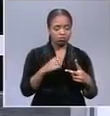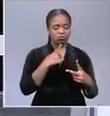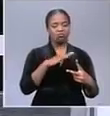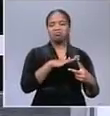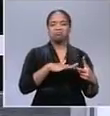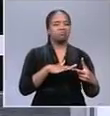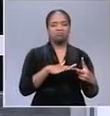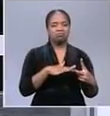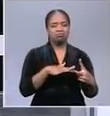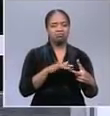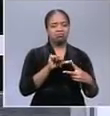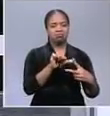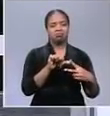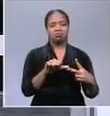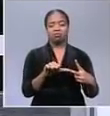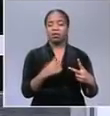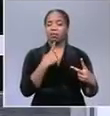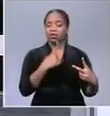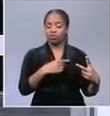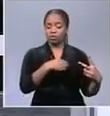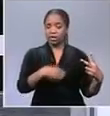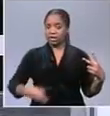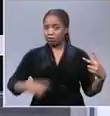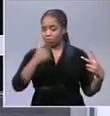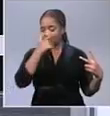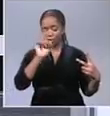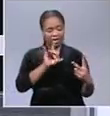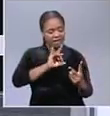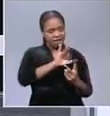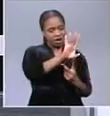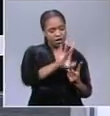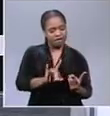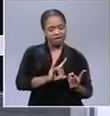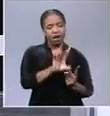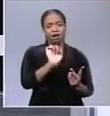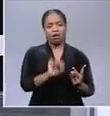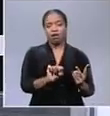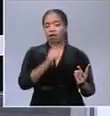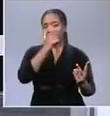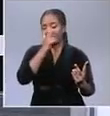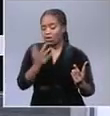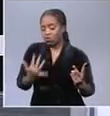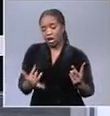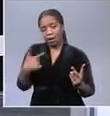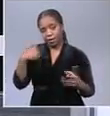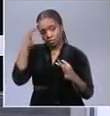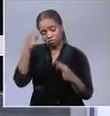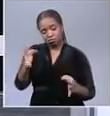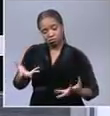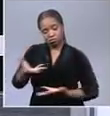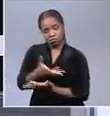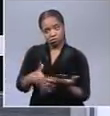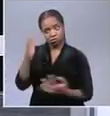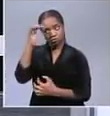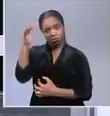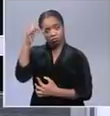unfit to hold office and recommends the president fire both of them. Ramaphosa had until close of business today to make a decision